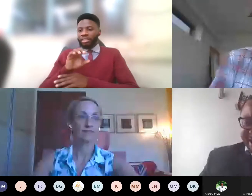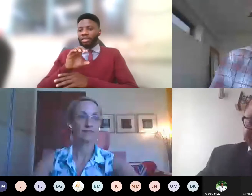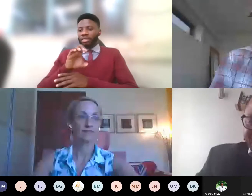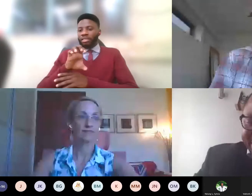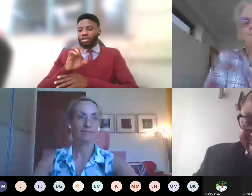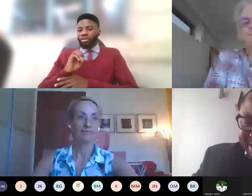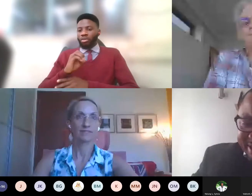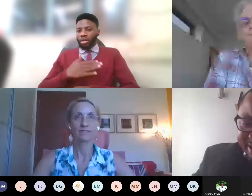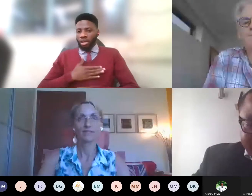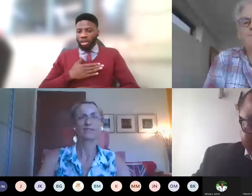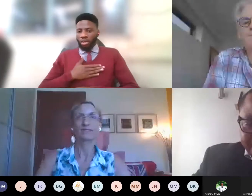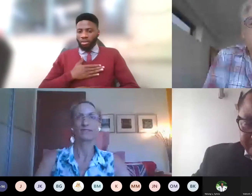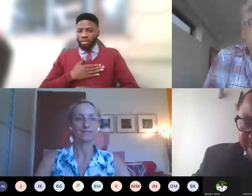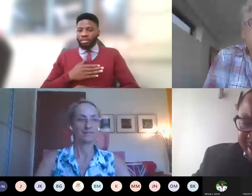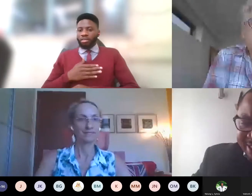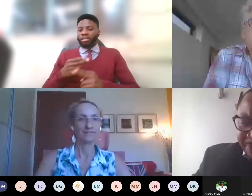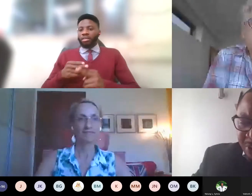what I would call quite